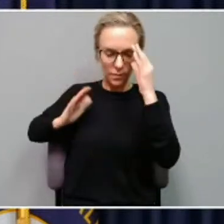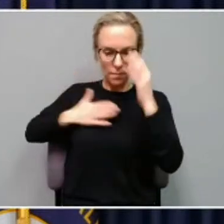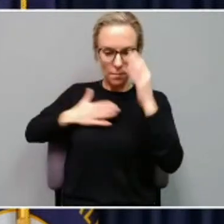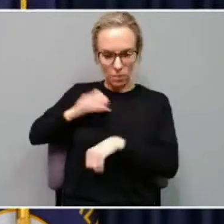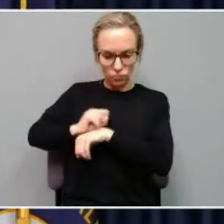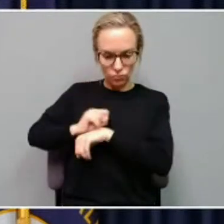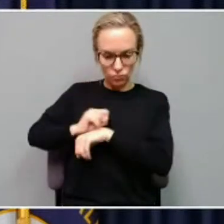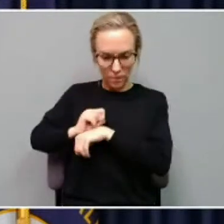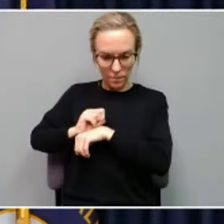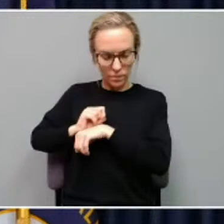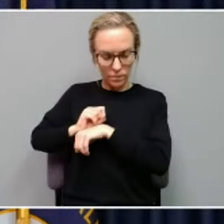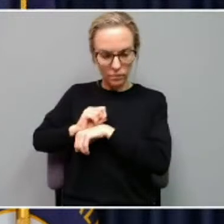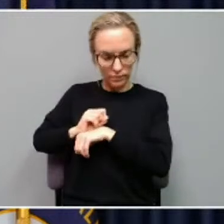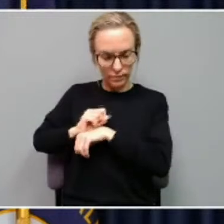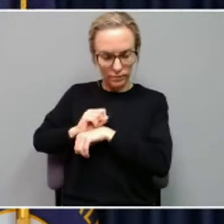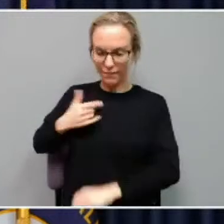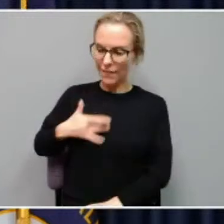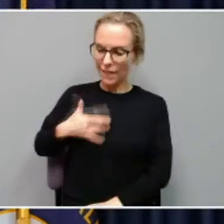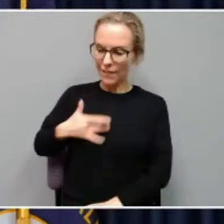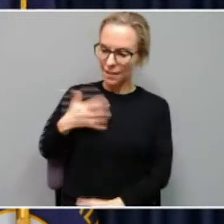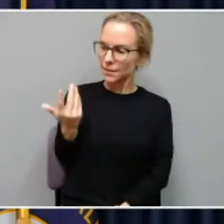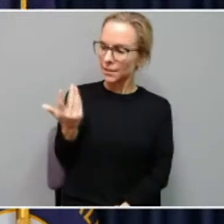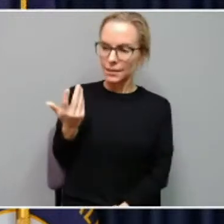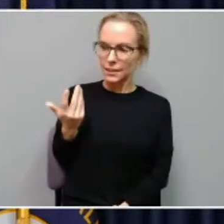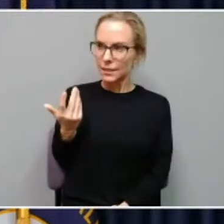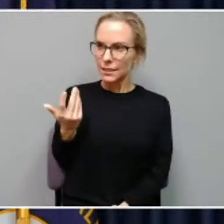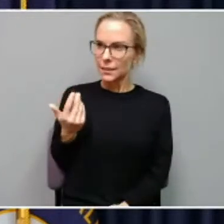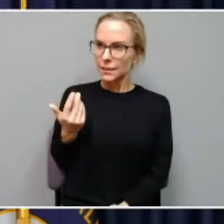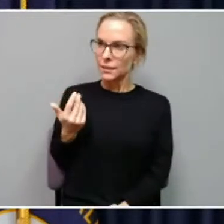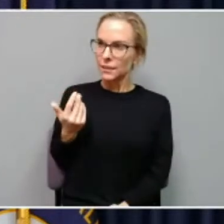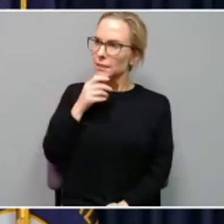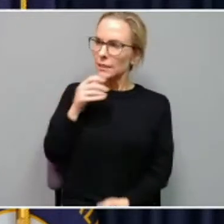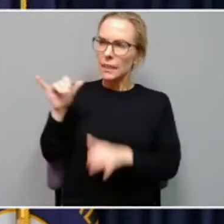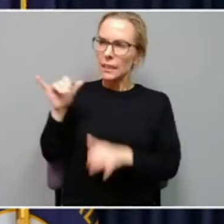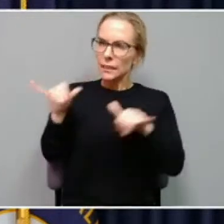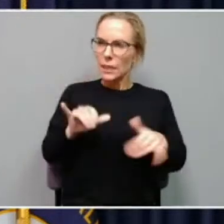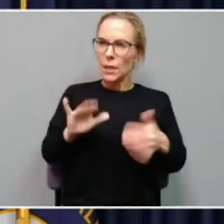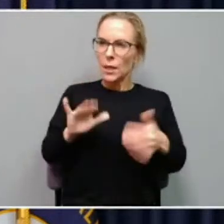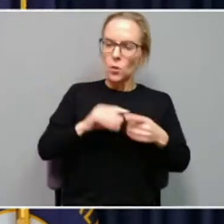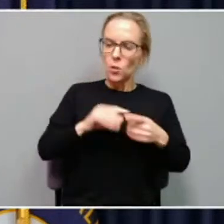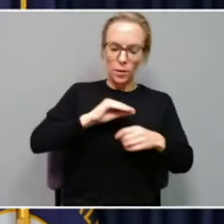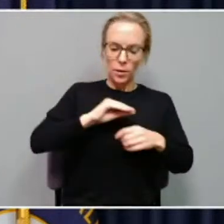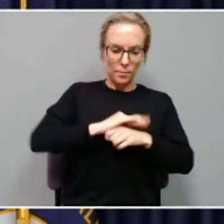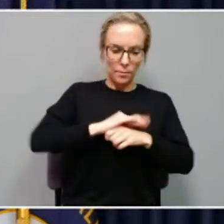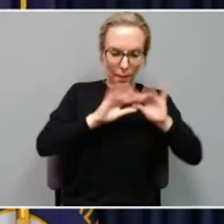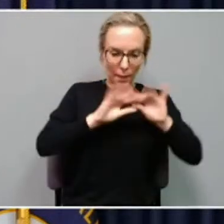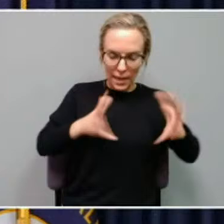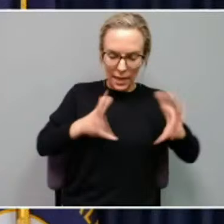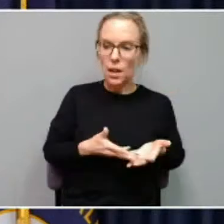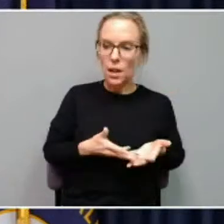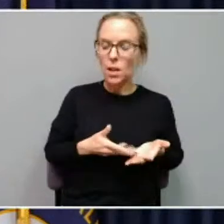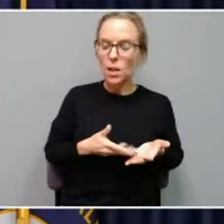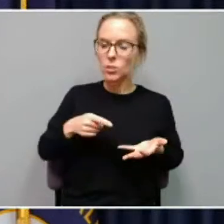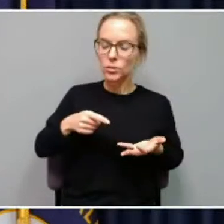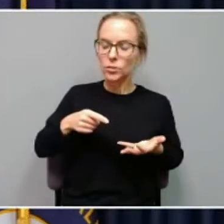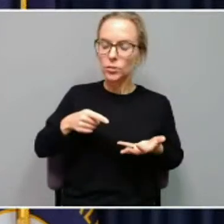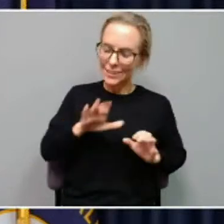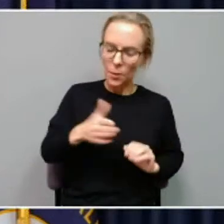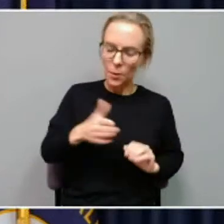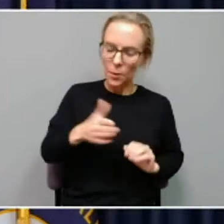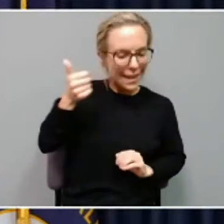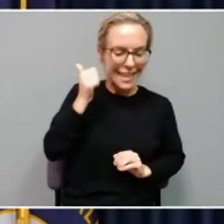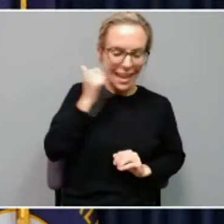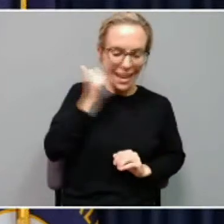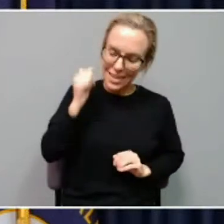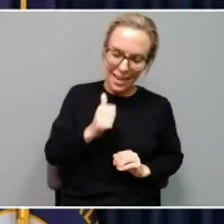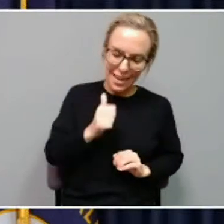it felt, and it wasn't anything like a pandemic, that you were surrounded and you did your best every day to put